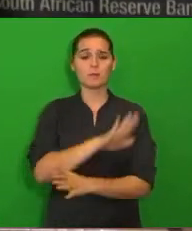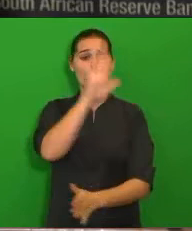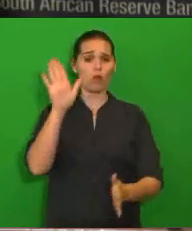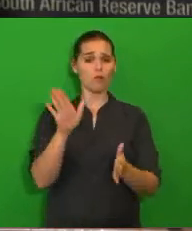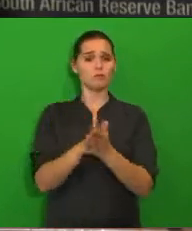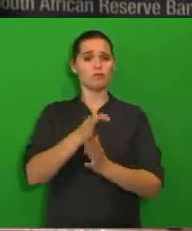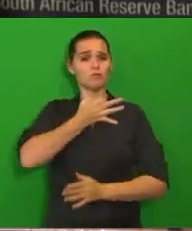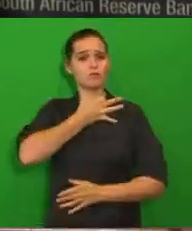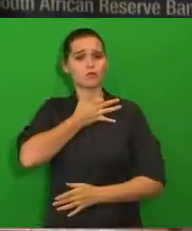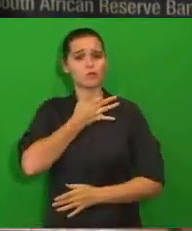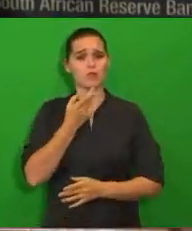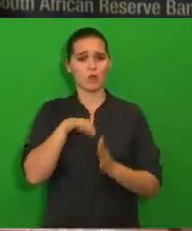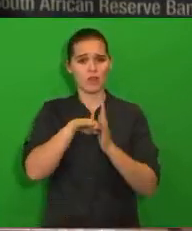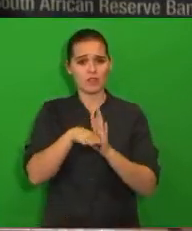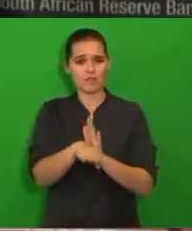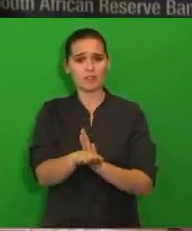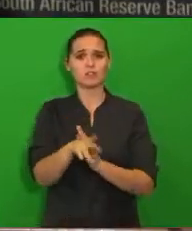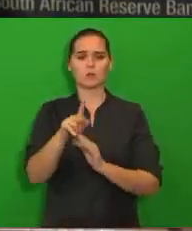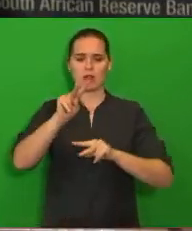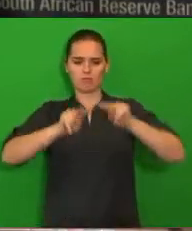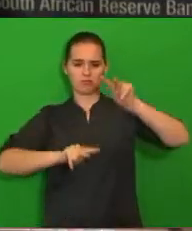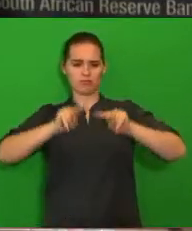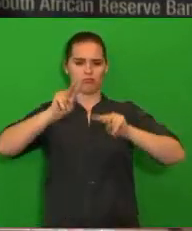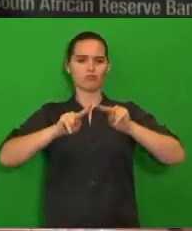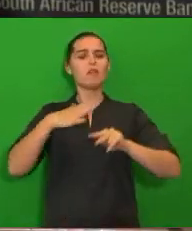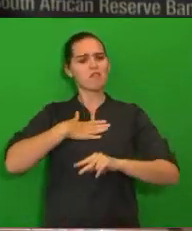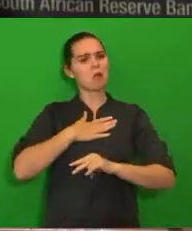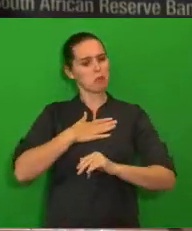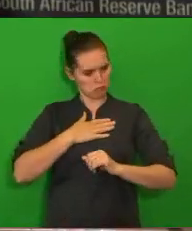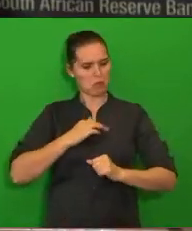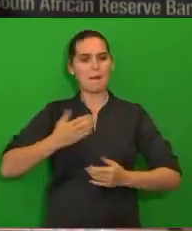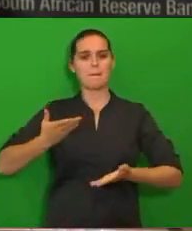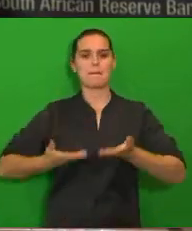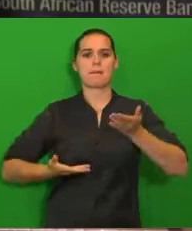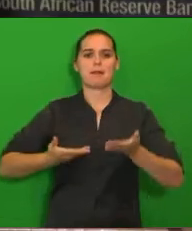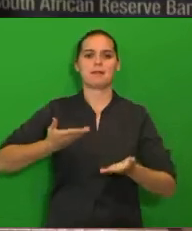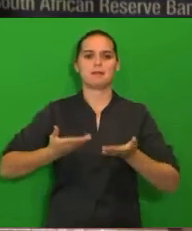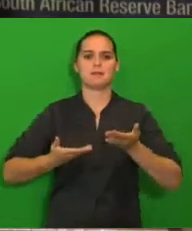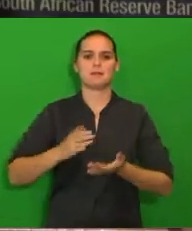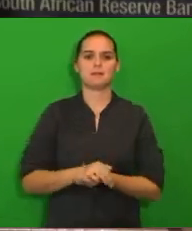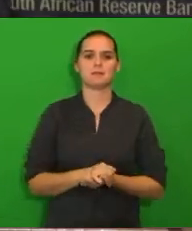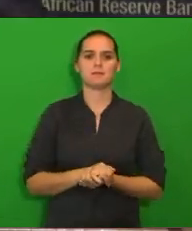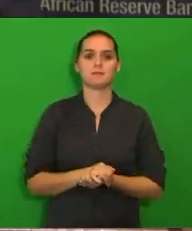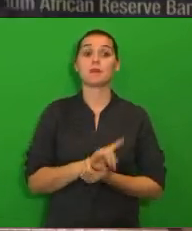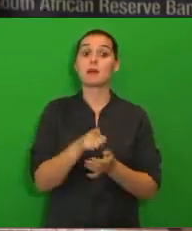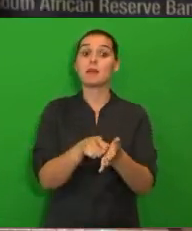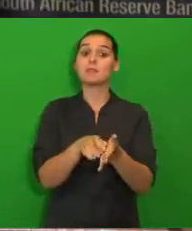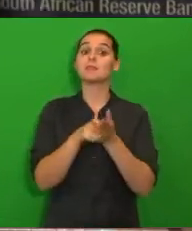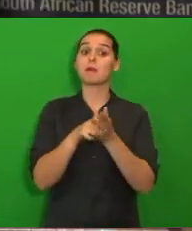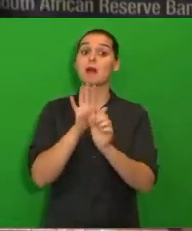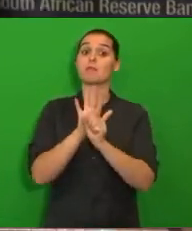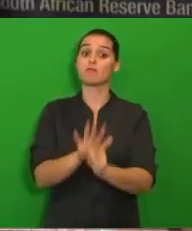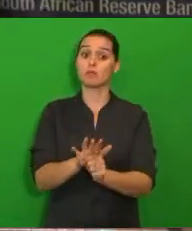inflation outlook are assessed to be balanced. Demand-side pressures remain